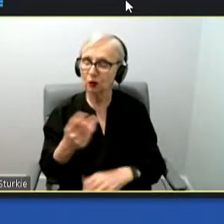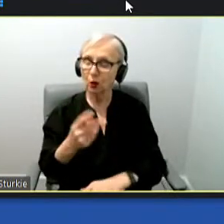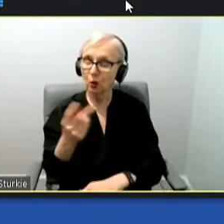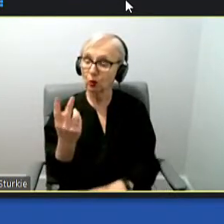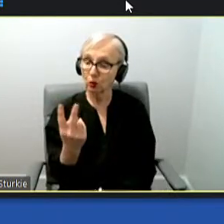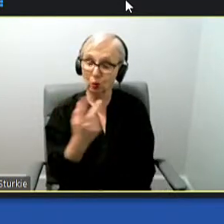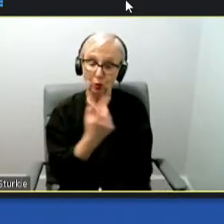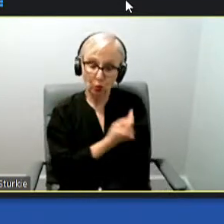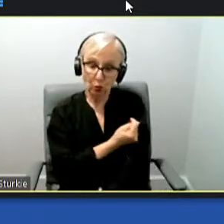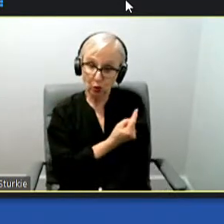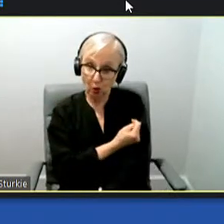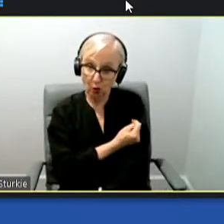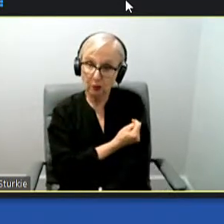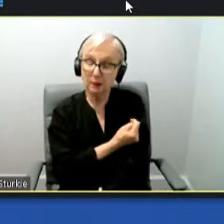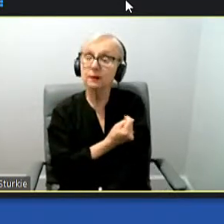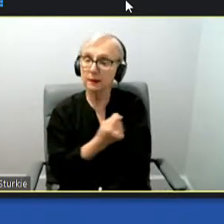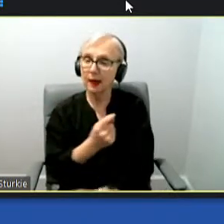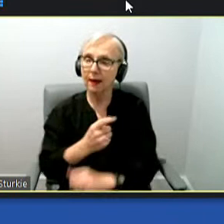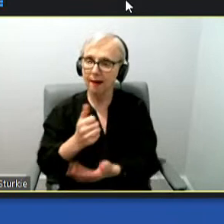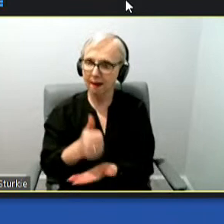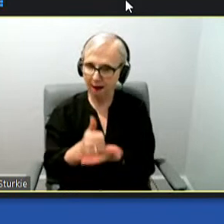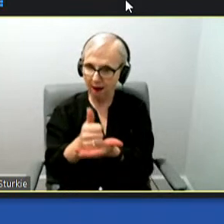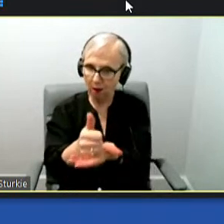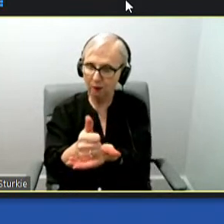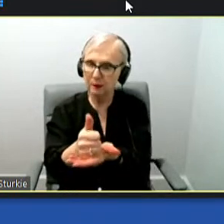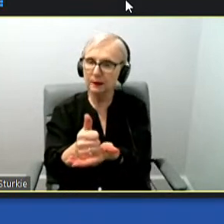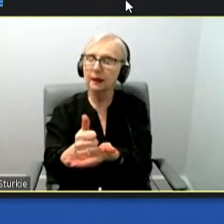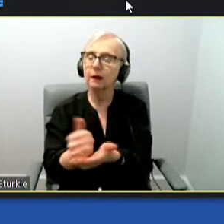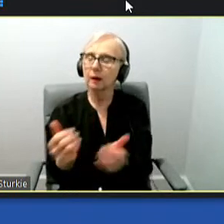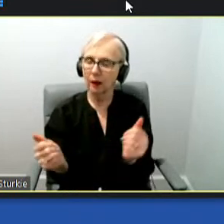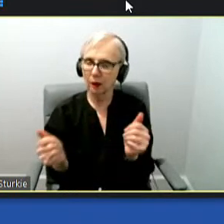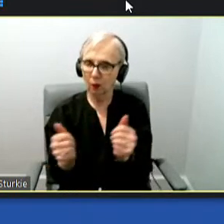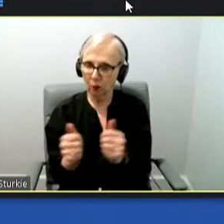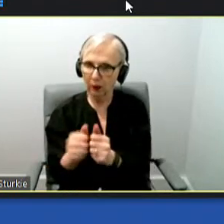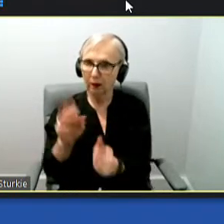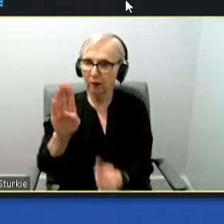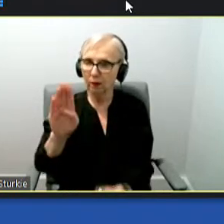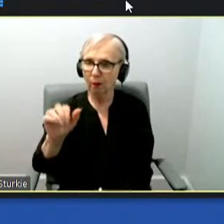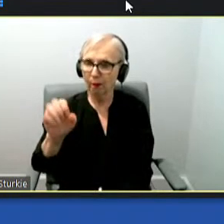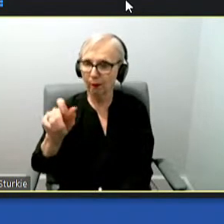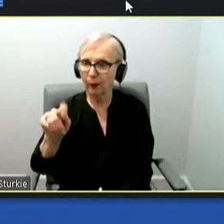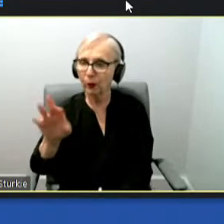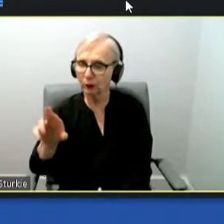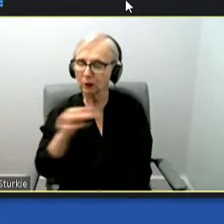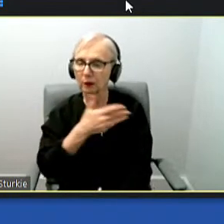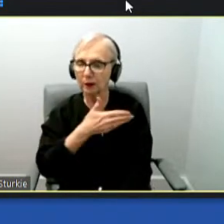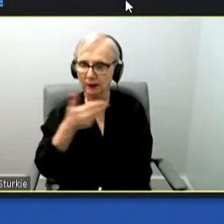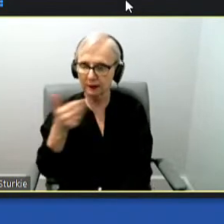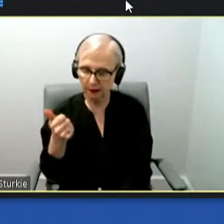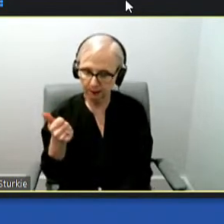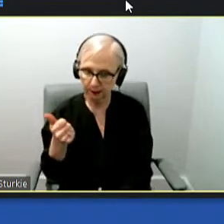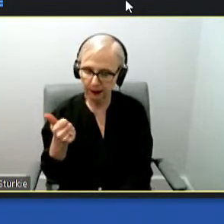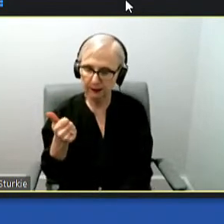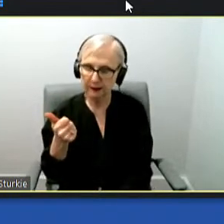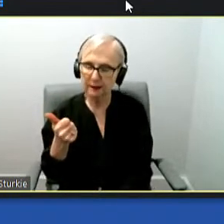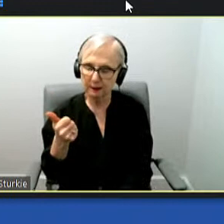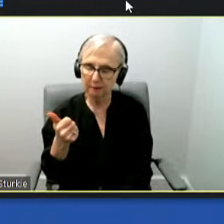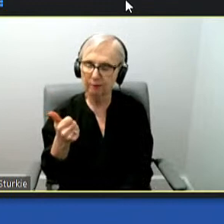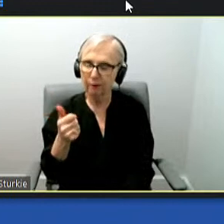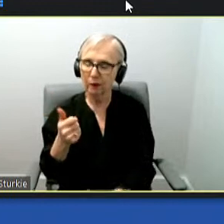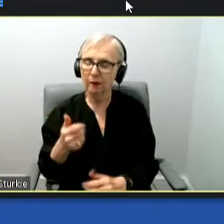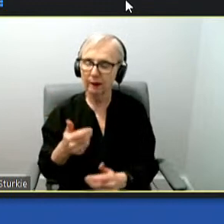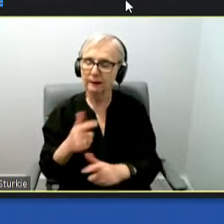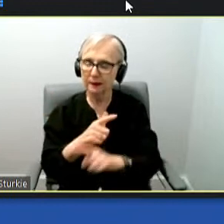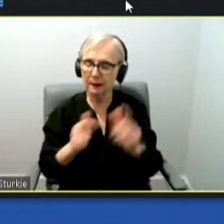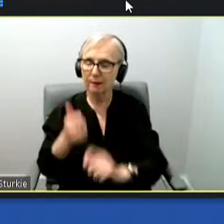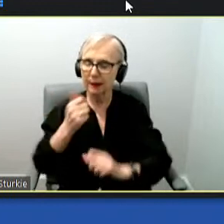vaccine, is probably offering some level of protection against severe disease and prevention of hospitalization. But of course, the greatest